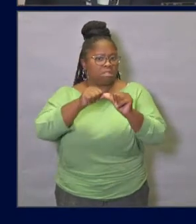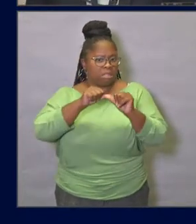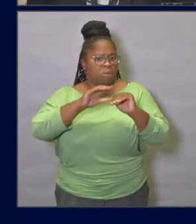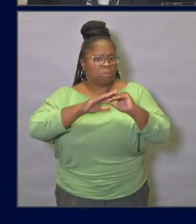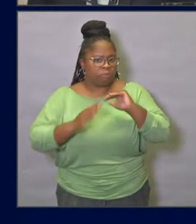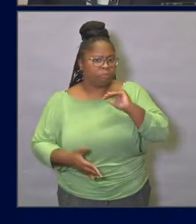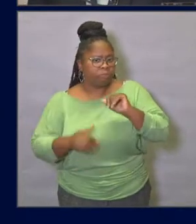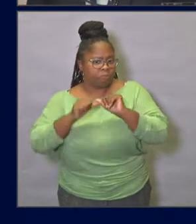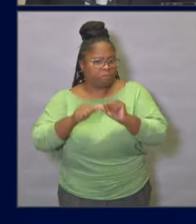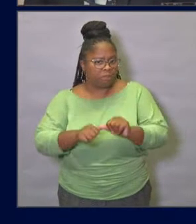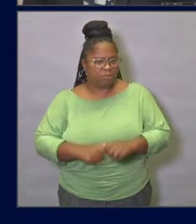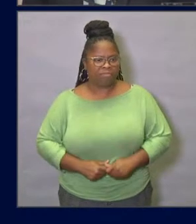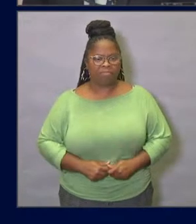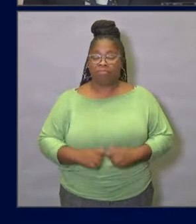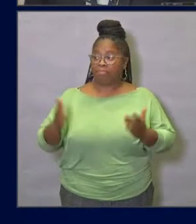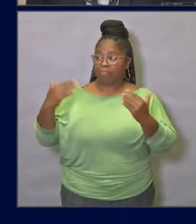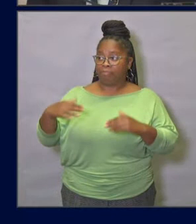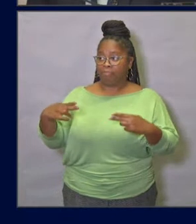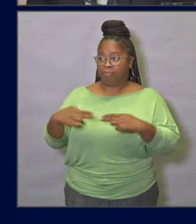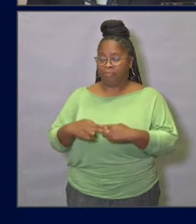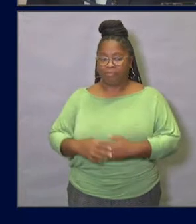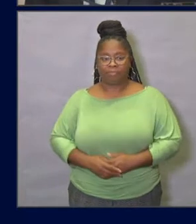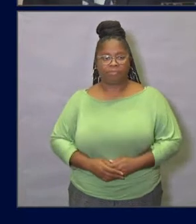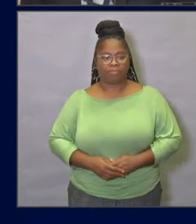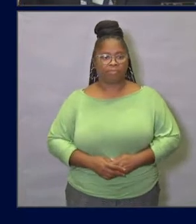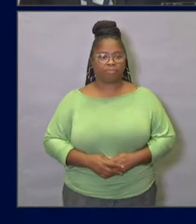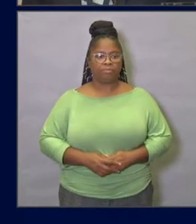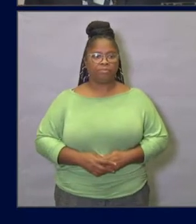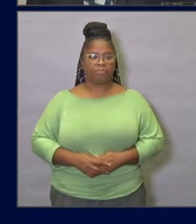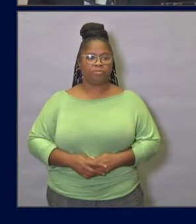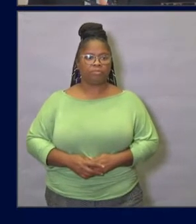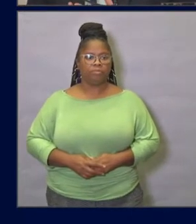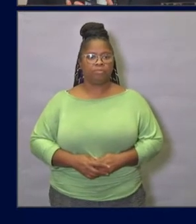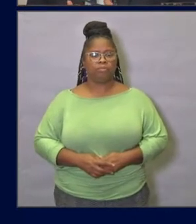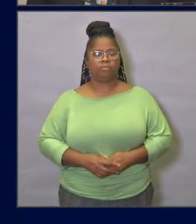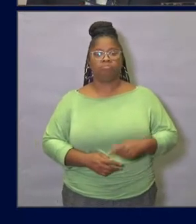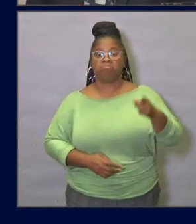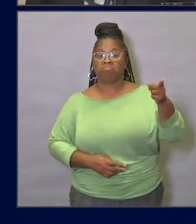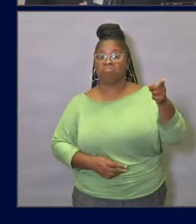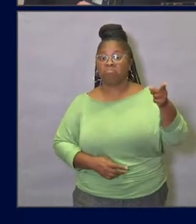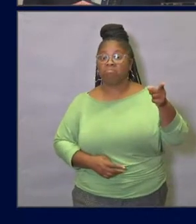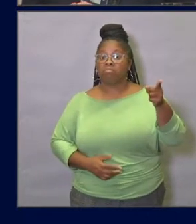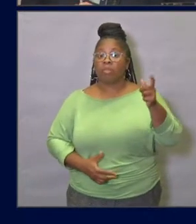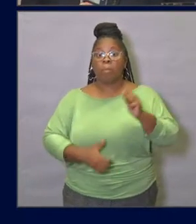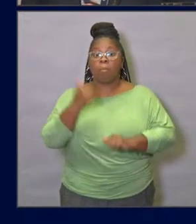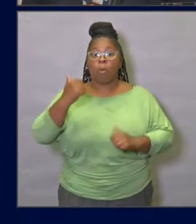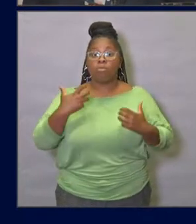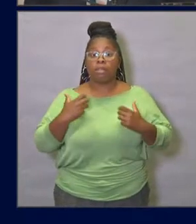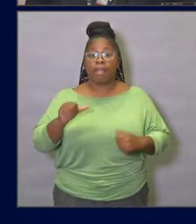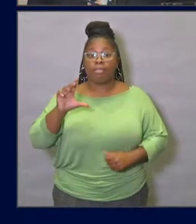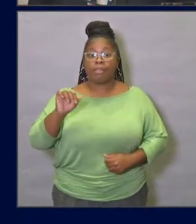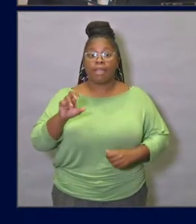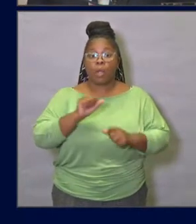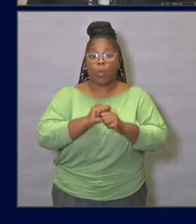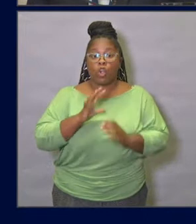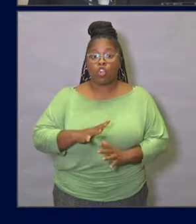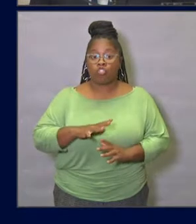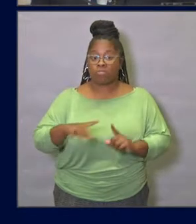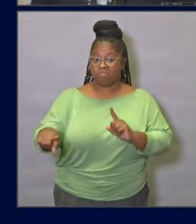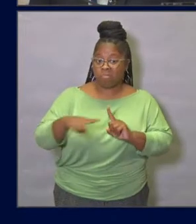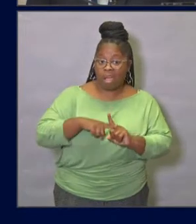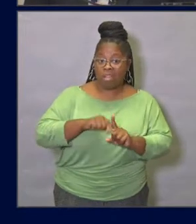And the next slide, please. This slide shows that the vast majority of healthcare workers who tested positive